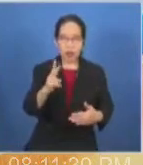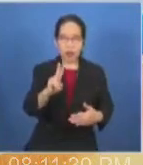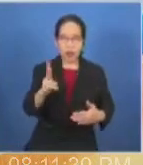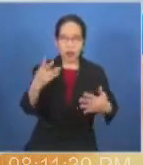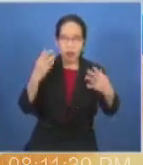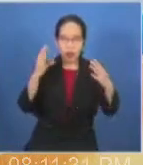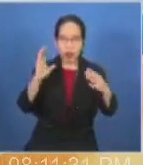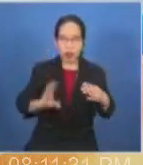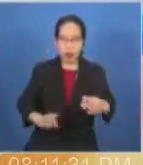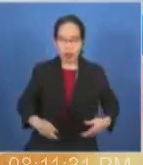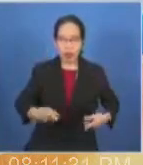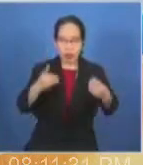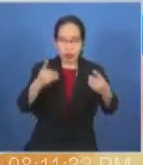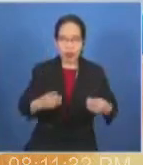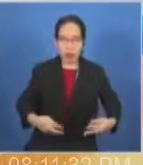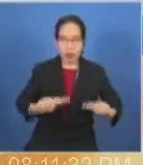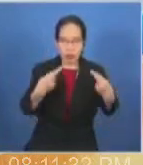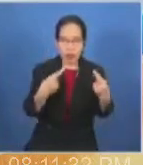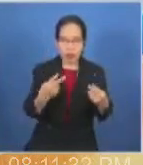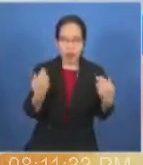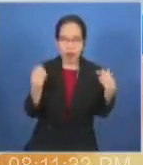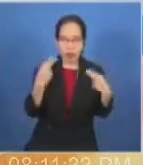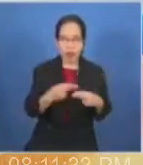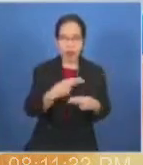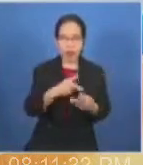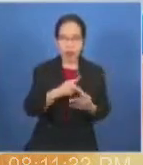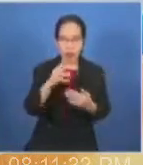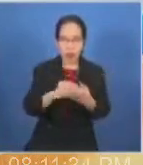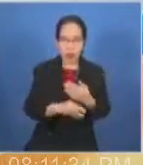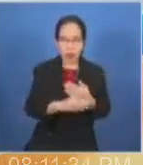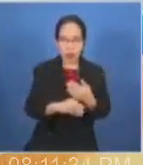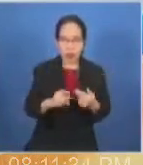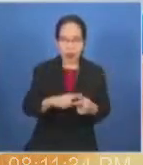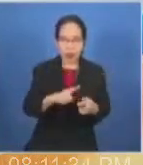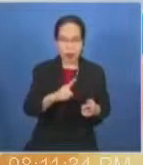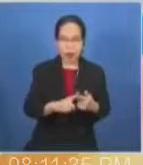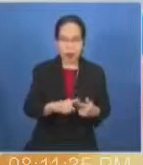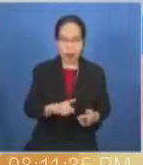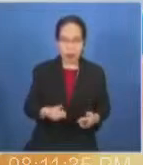We invited more than 200 residents. We had a short program